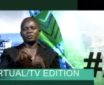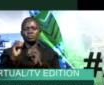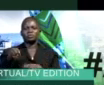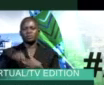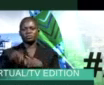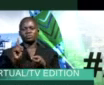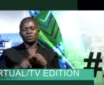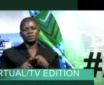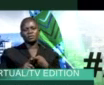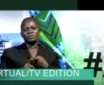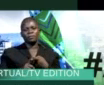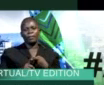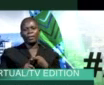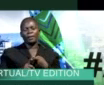it?